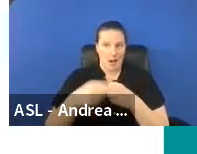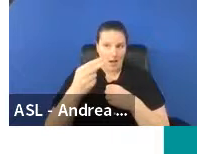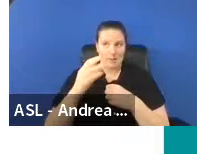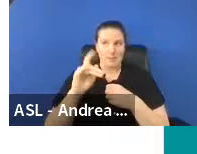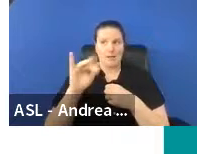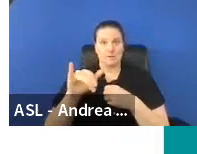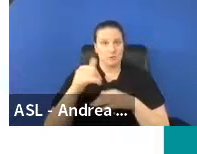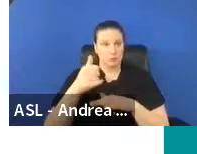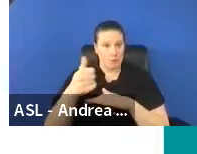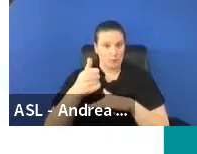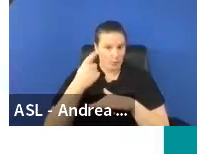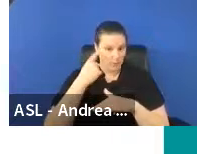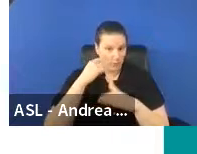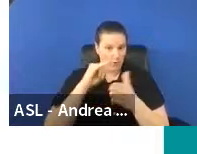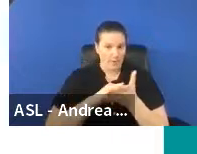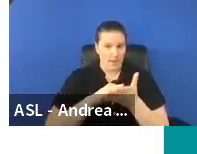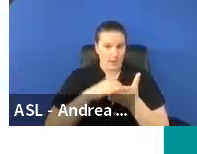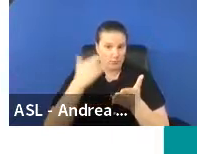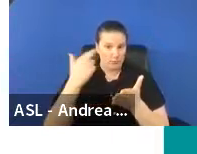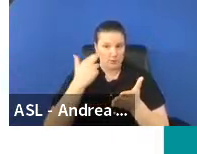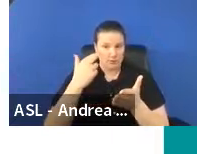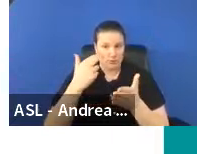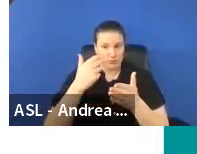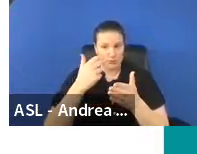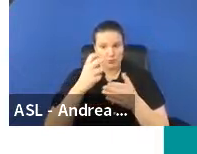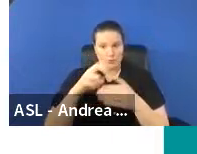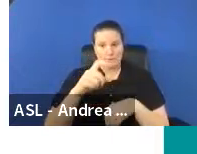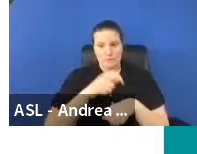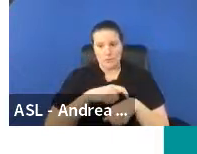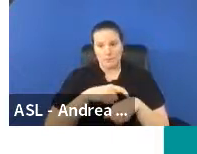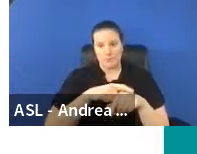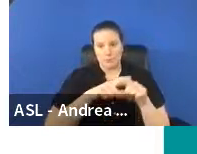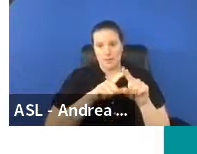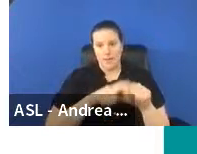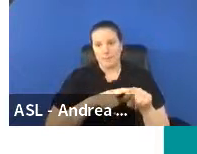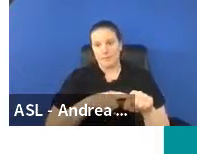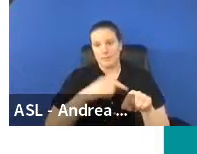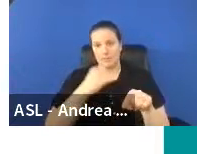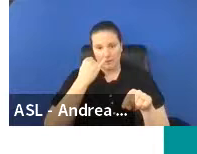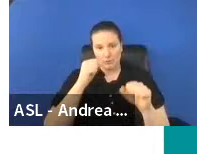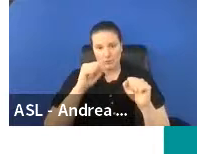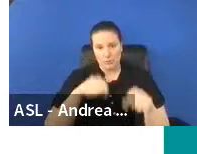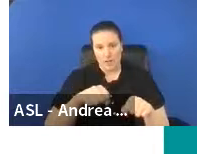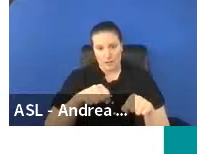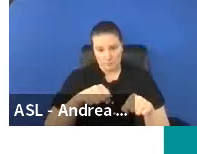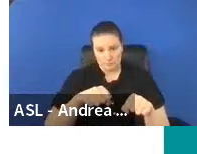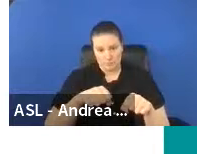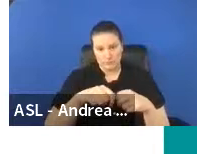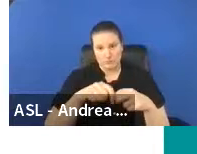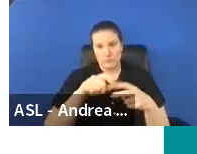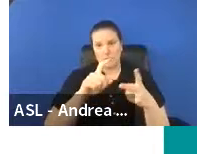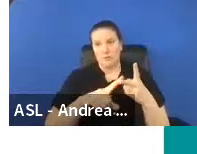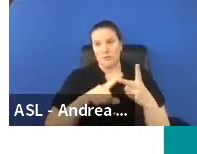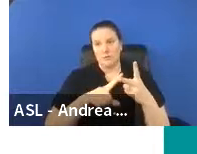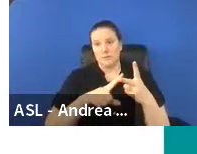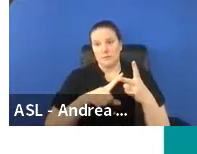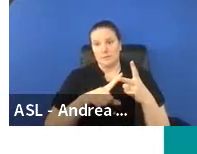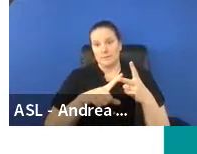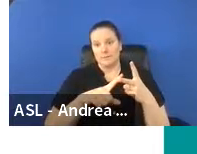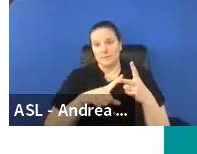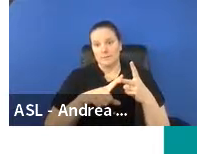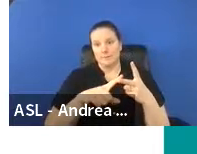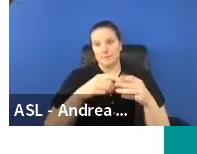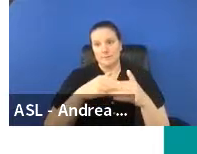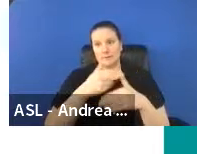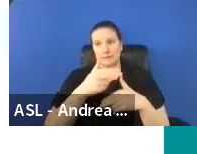transit for the purpose of travel time reliability, if we're able to pull it off. Next slide,